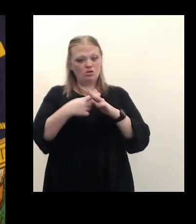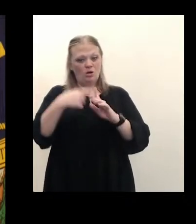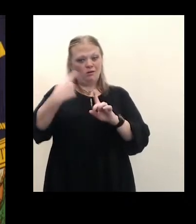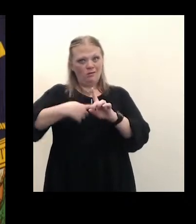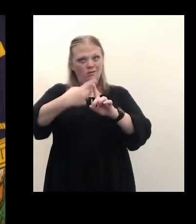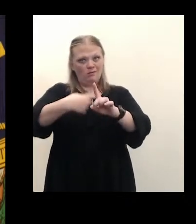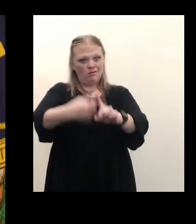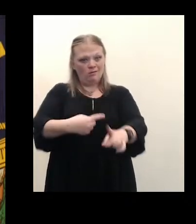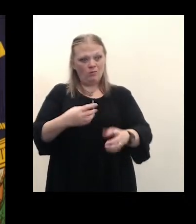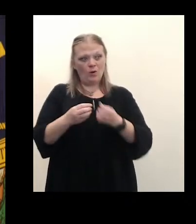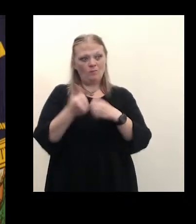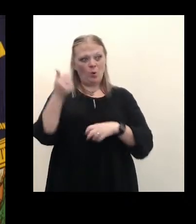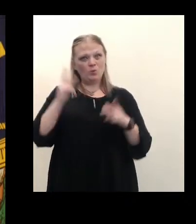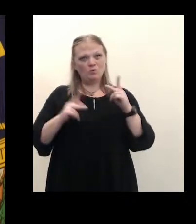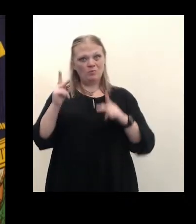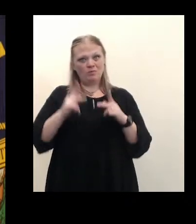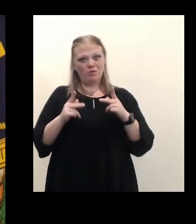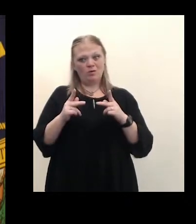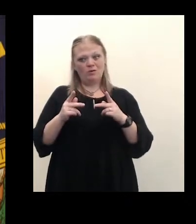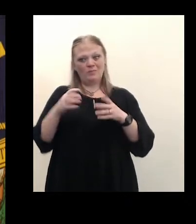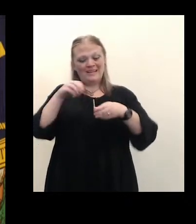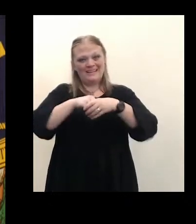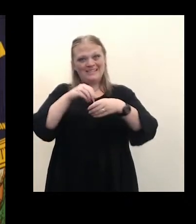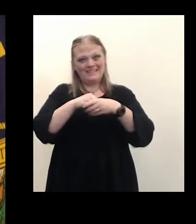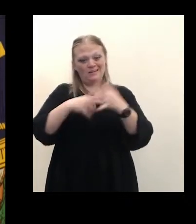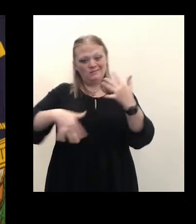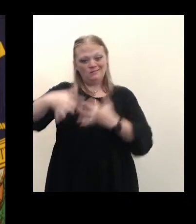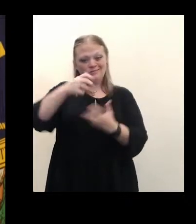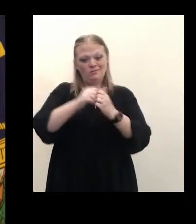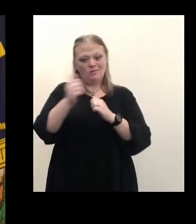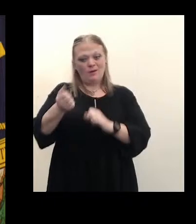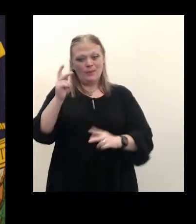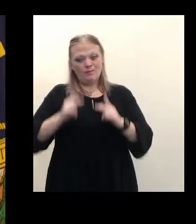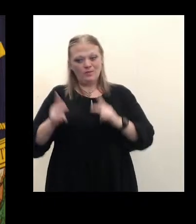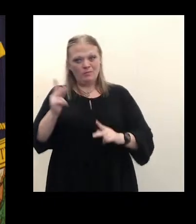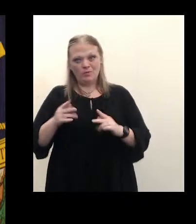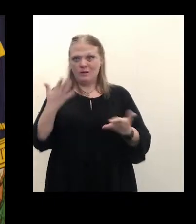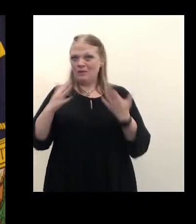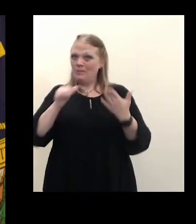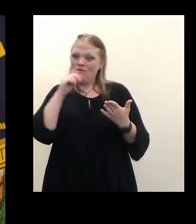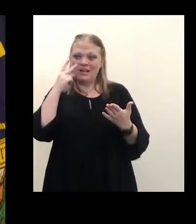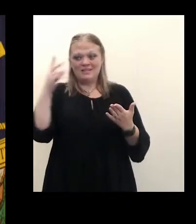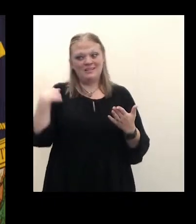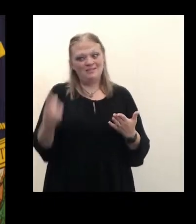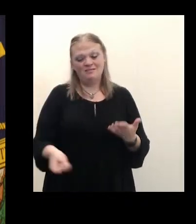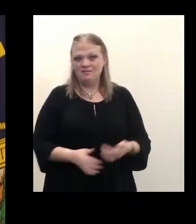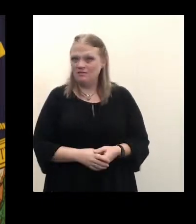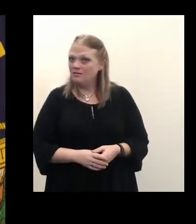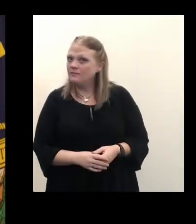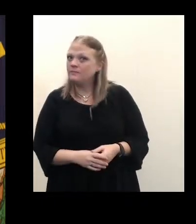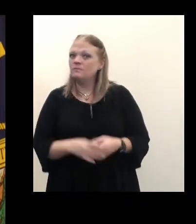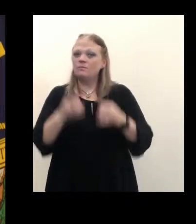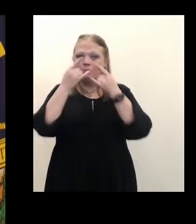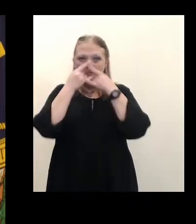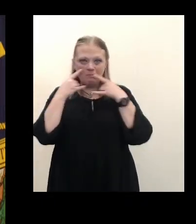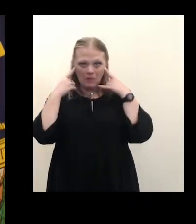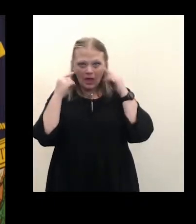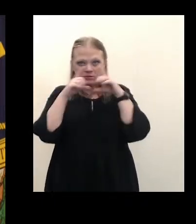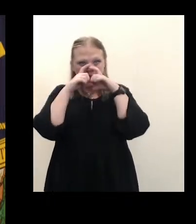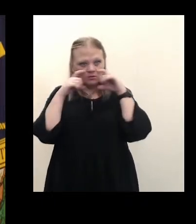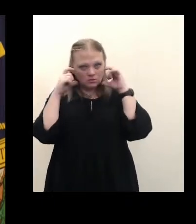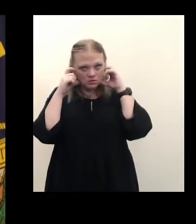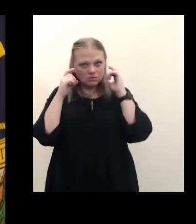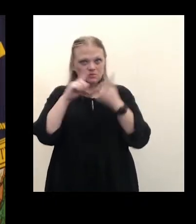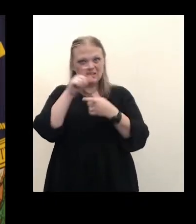spending the vast majority of our time inside with others, including those we may have not been around for a while. So wear a mask, especially in the public